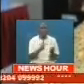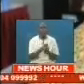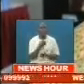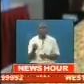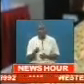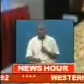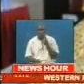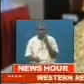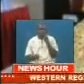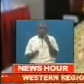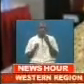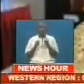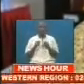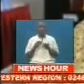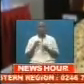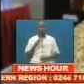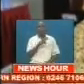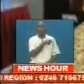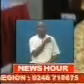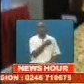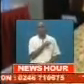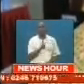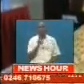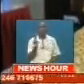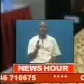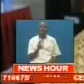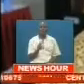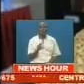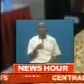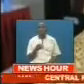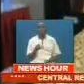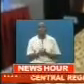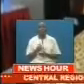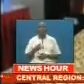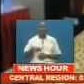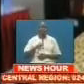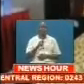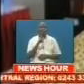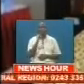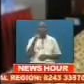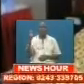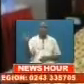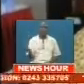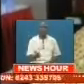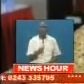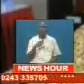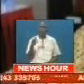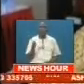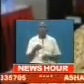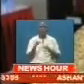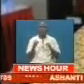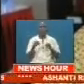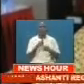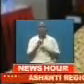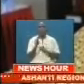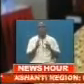equipment that our hospitals use, so that we do not actually create problem